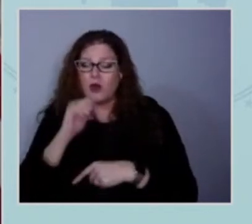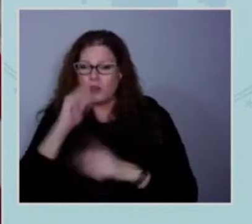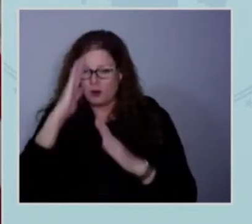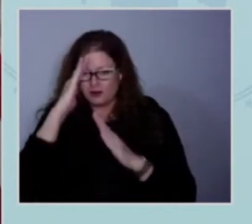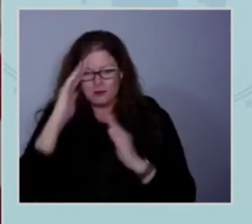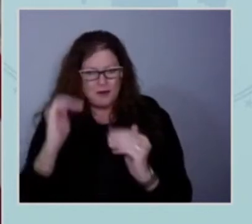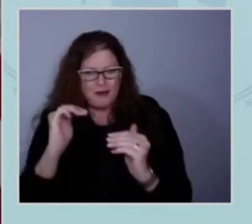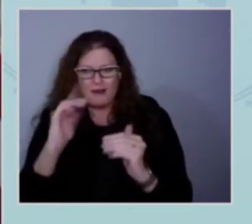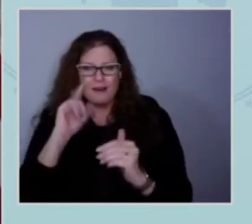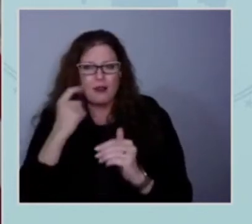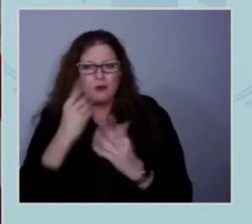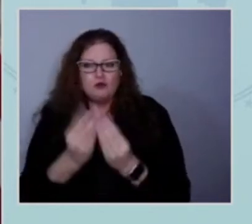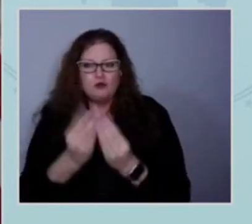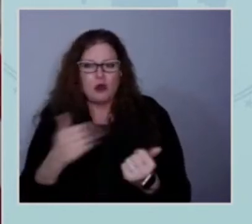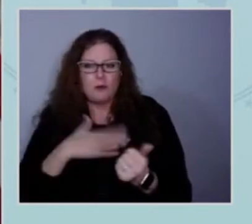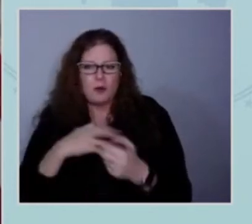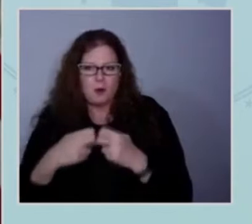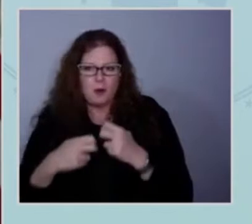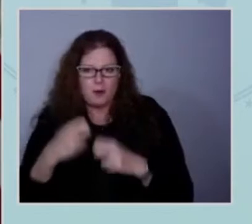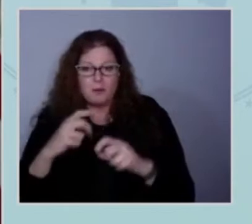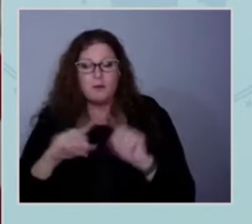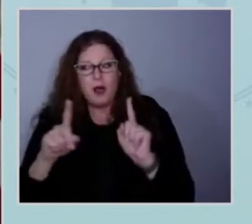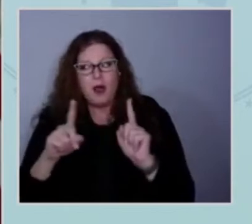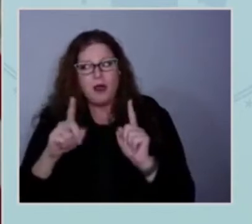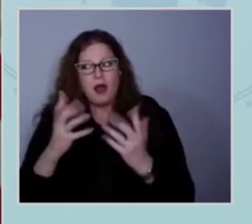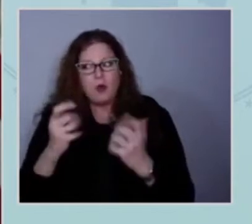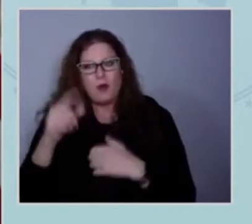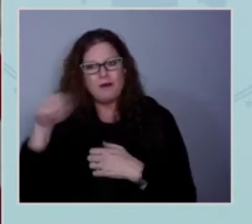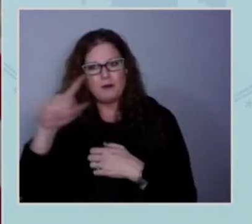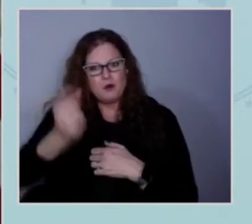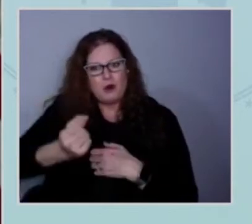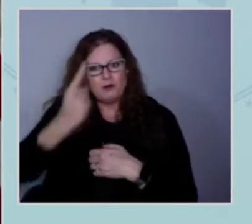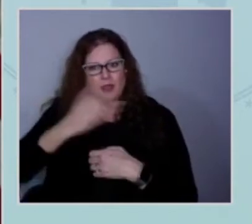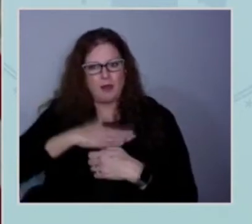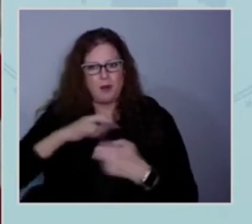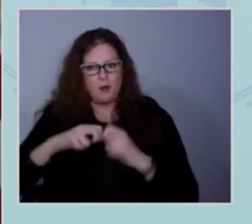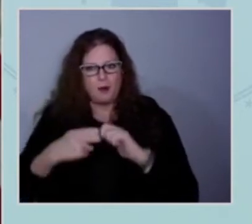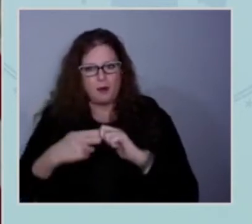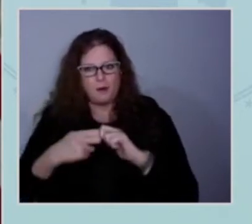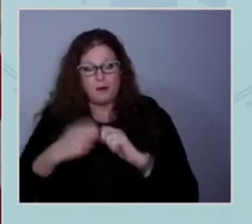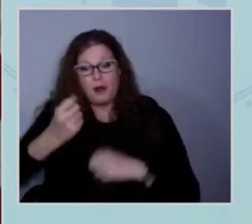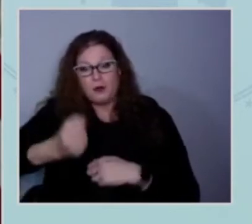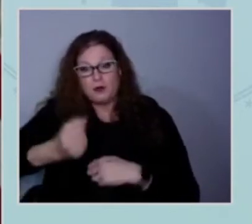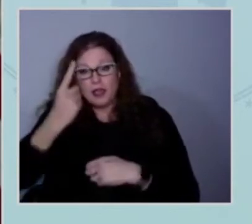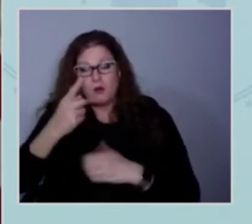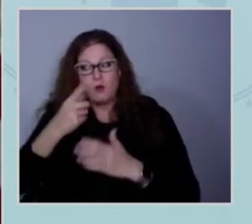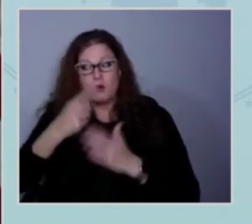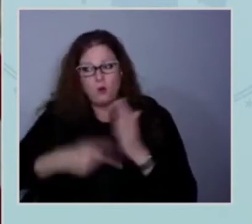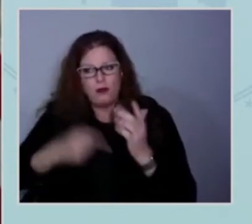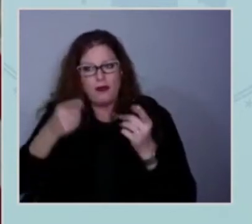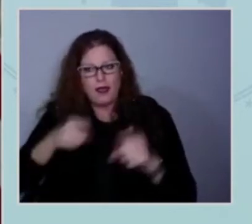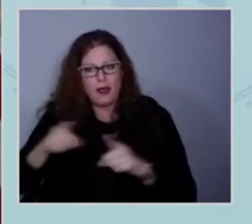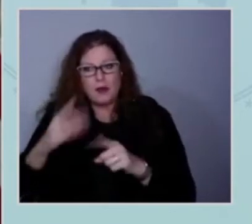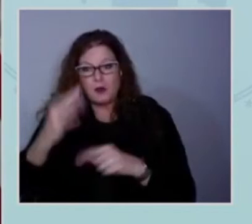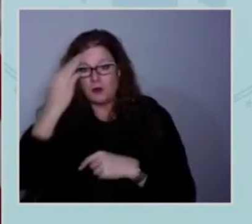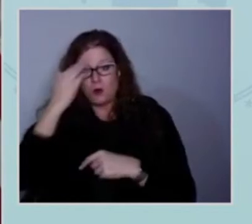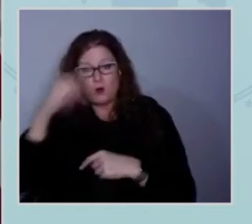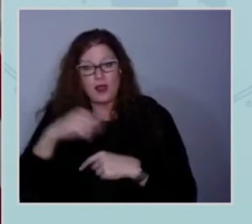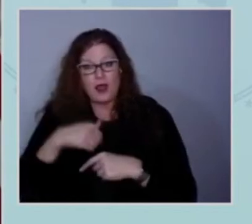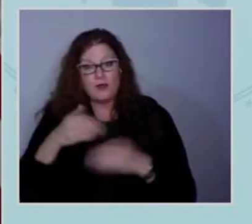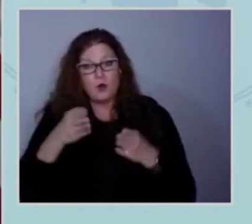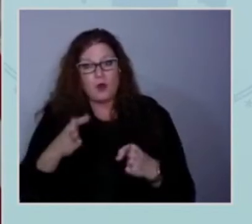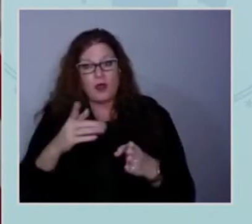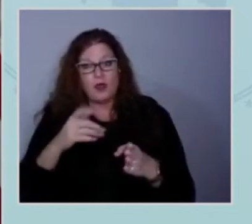okay. And he also used to say, Joe, I don't expect the government to solve my problems, but I at least expect them to understand my problems so